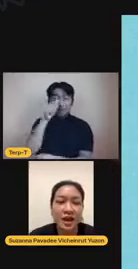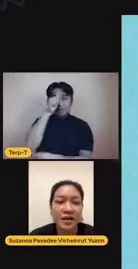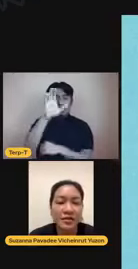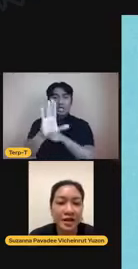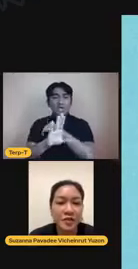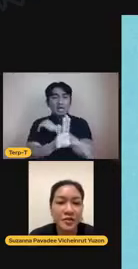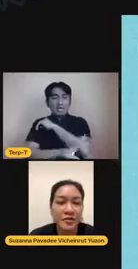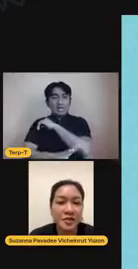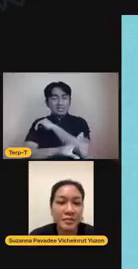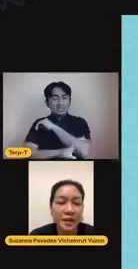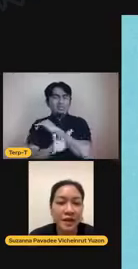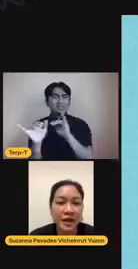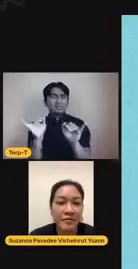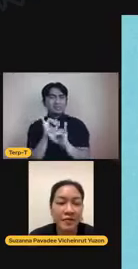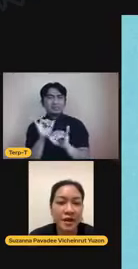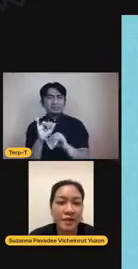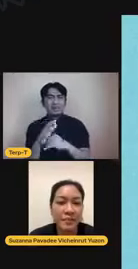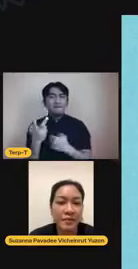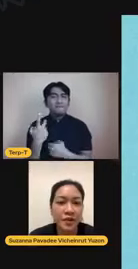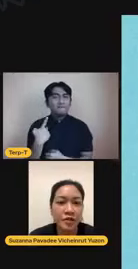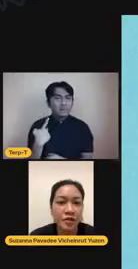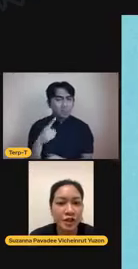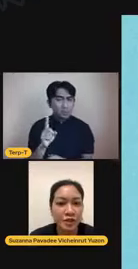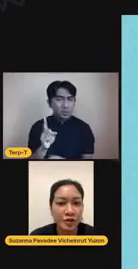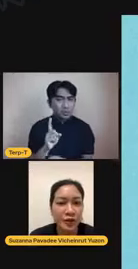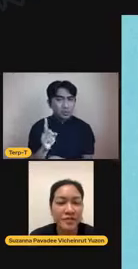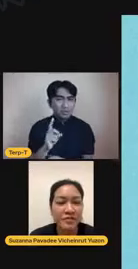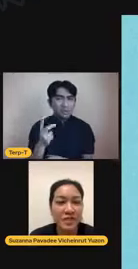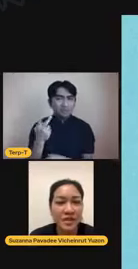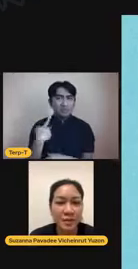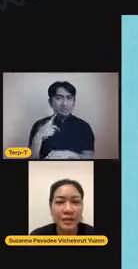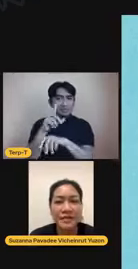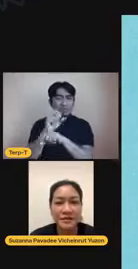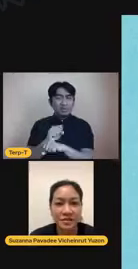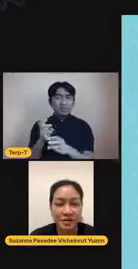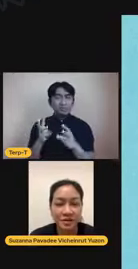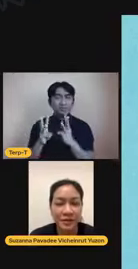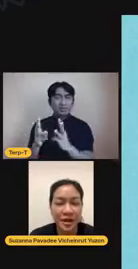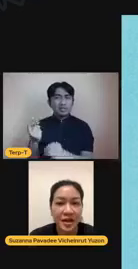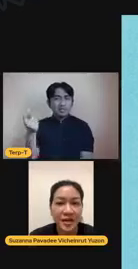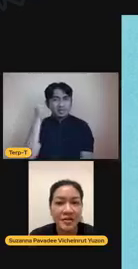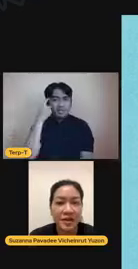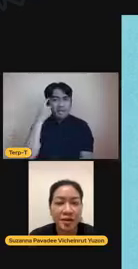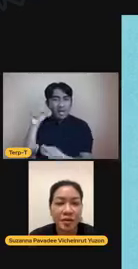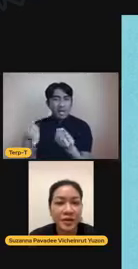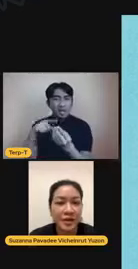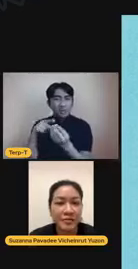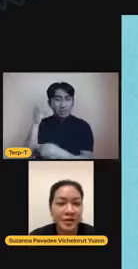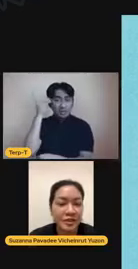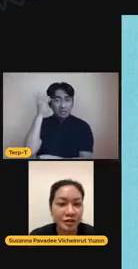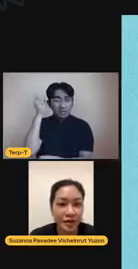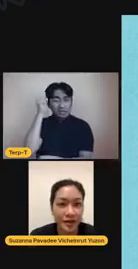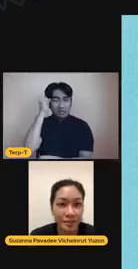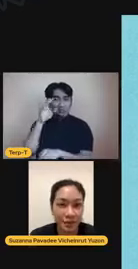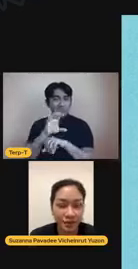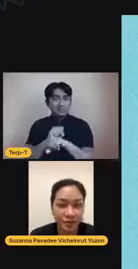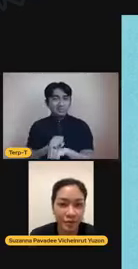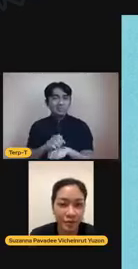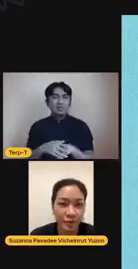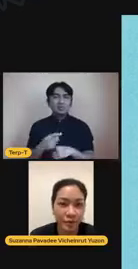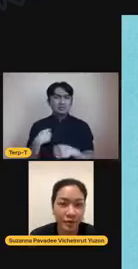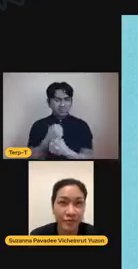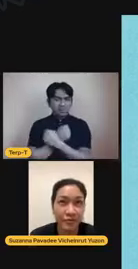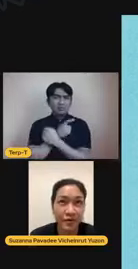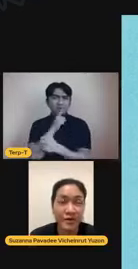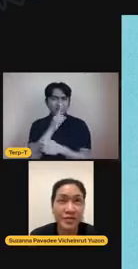even other countries that might have traditional ways of thinking about Down syndrome, is that we love our children, but you